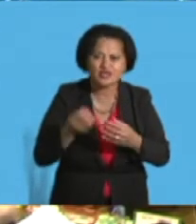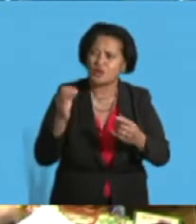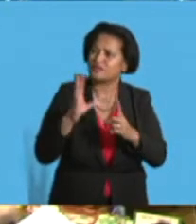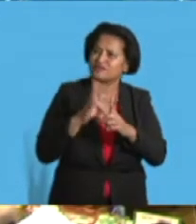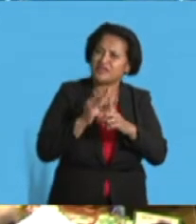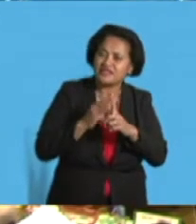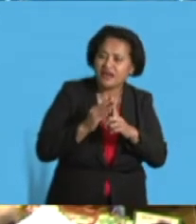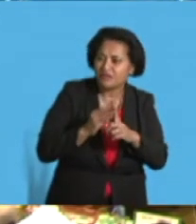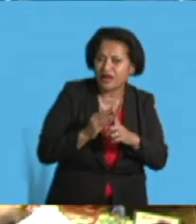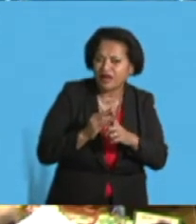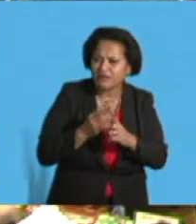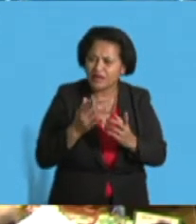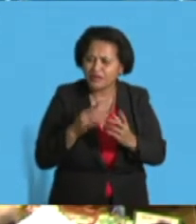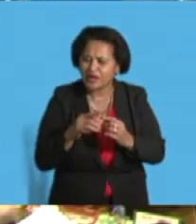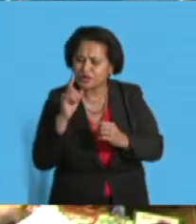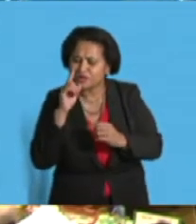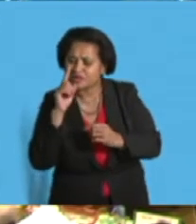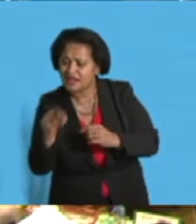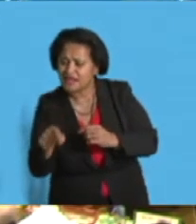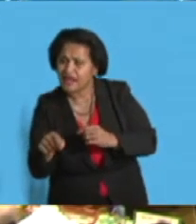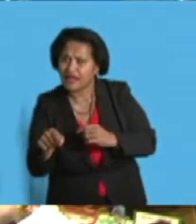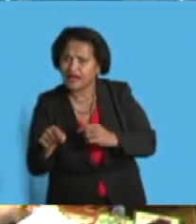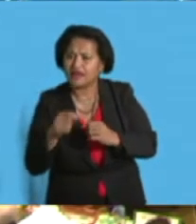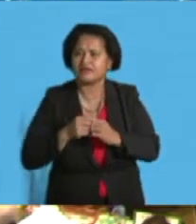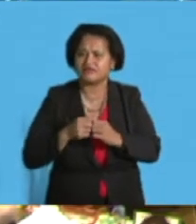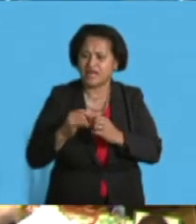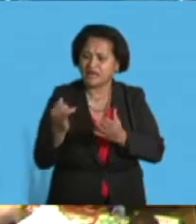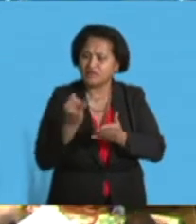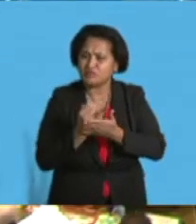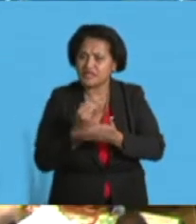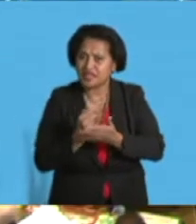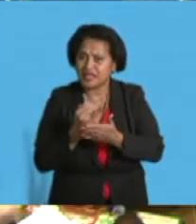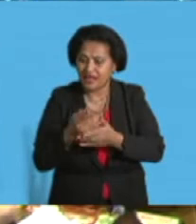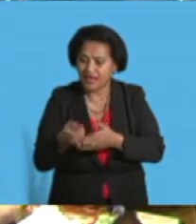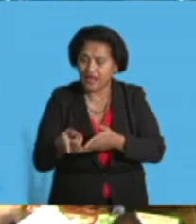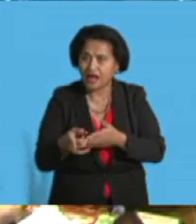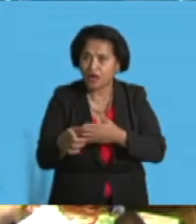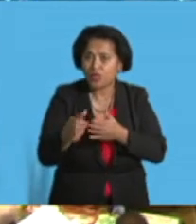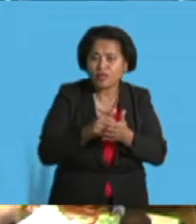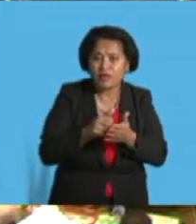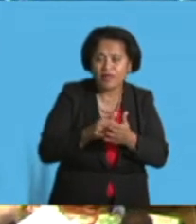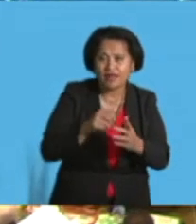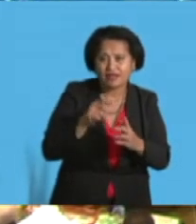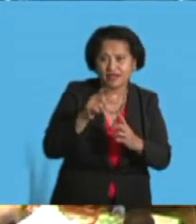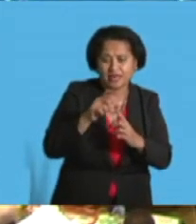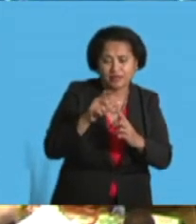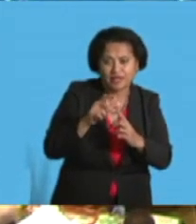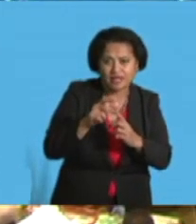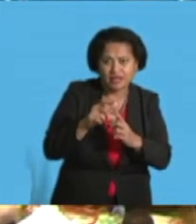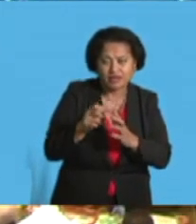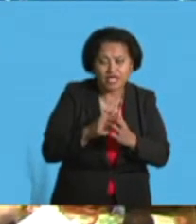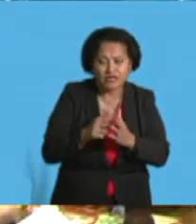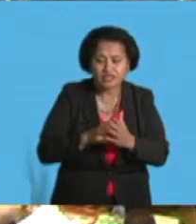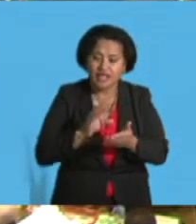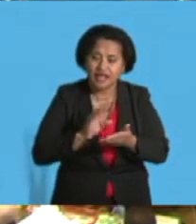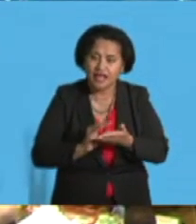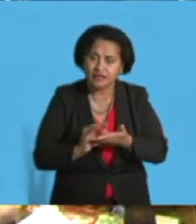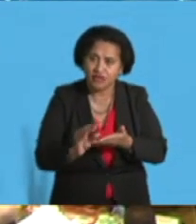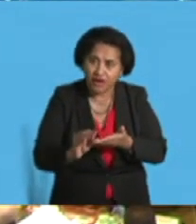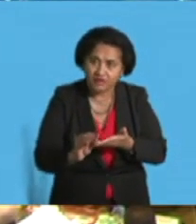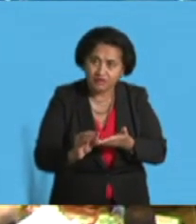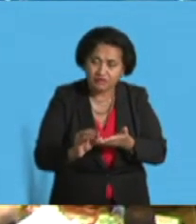somewhere, Madam Speaker. We're dealing with taxpayers' money, and we're dealing with capital purchases, we're dealing with outside people, Madam Speaker, capital grant to outside people, Madam